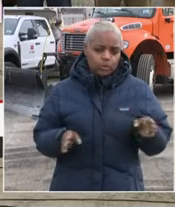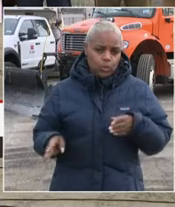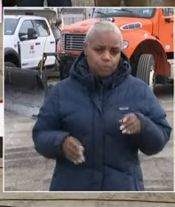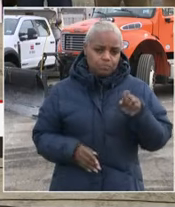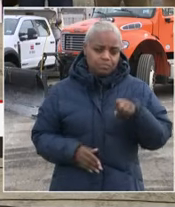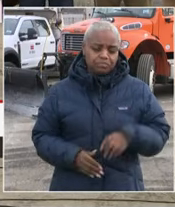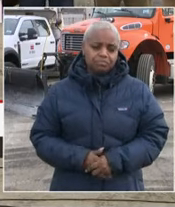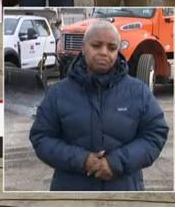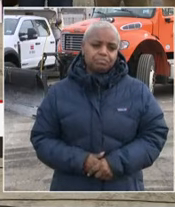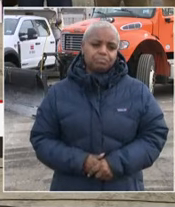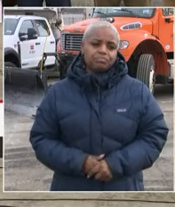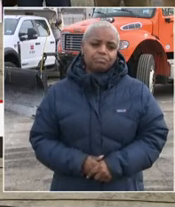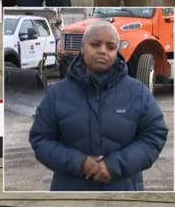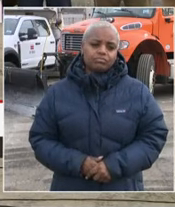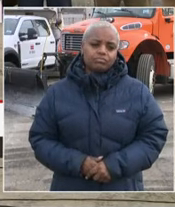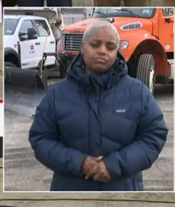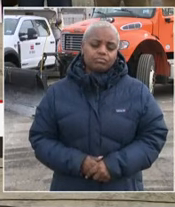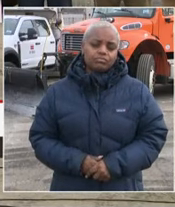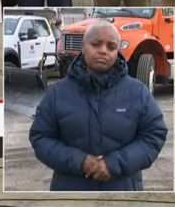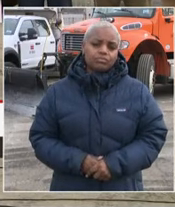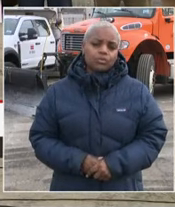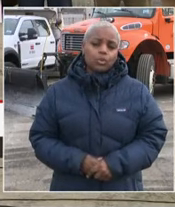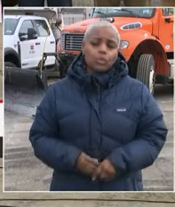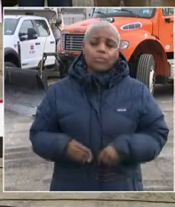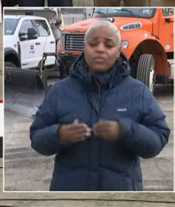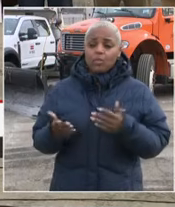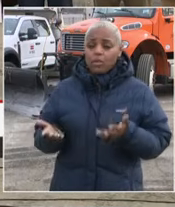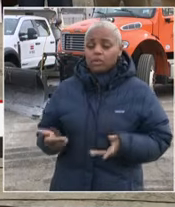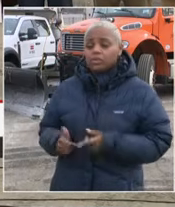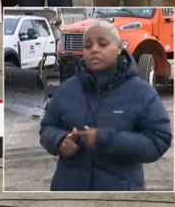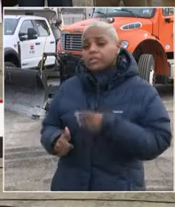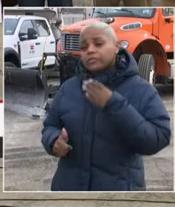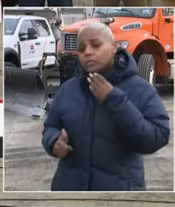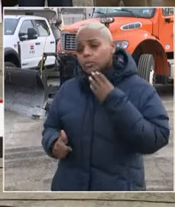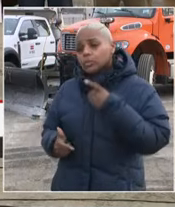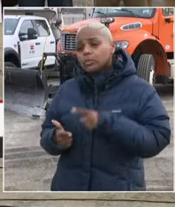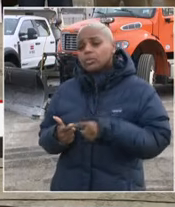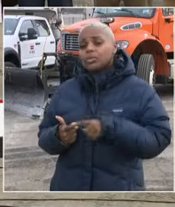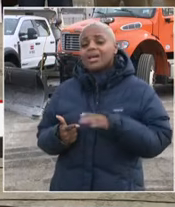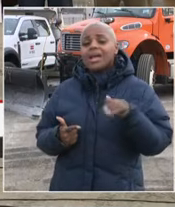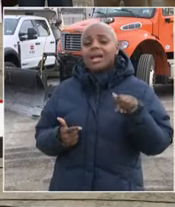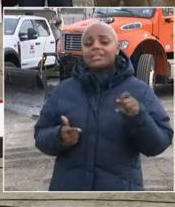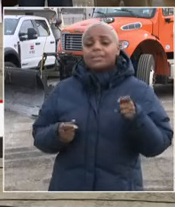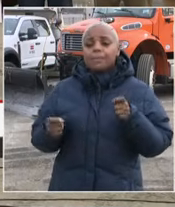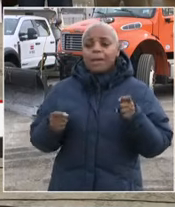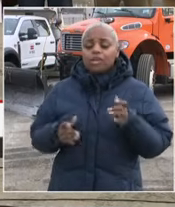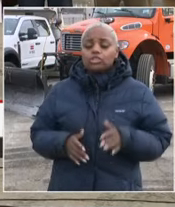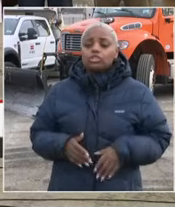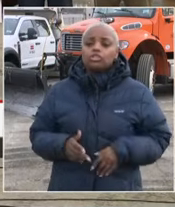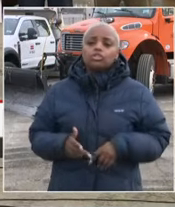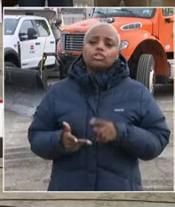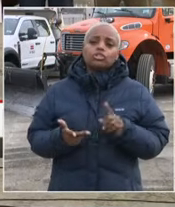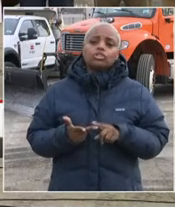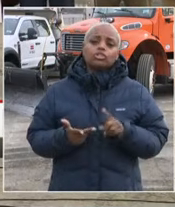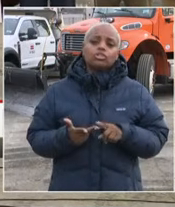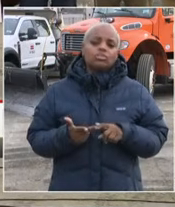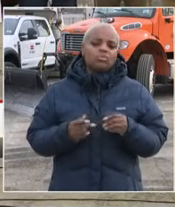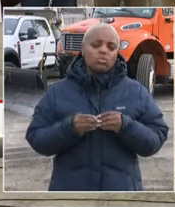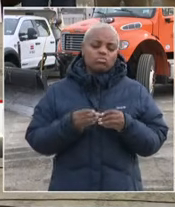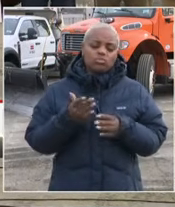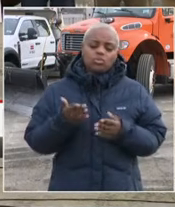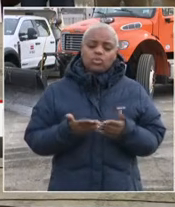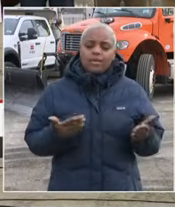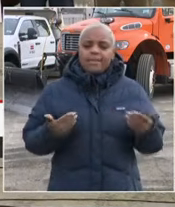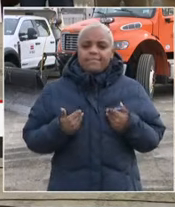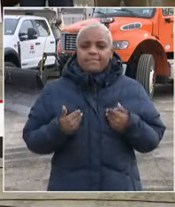receiving food, case management, any other services. So we plan to not close our hypothermia shelters during